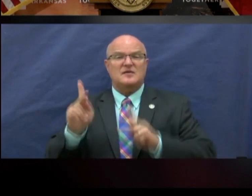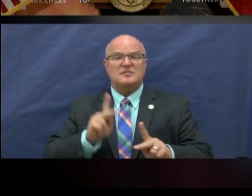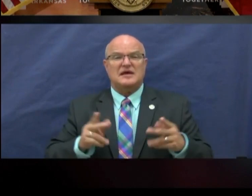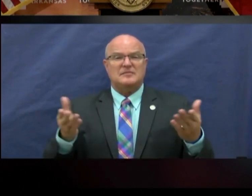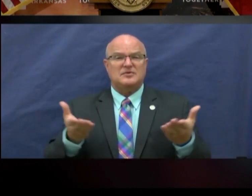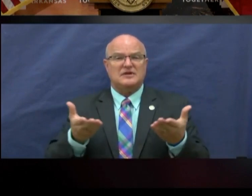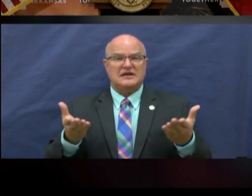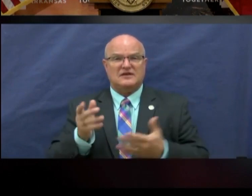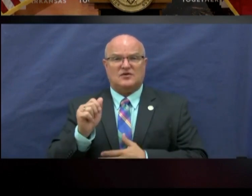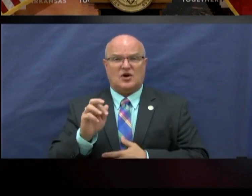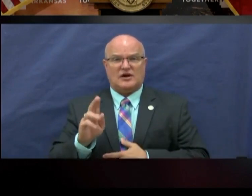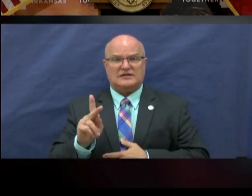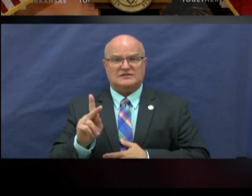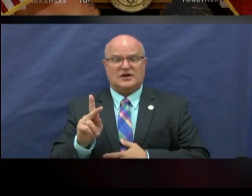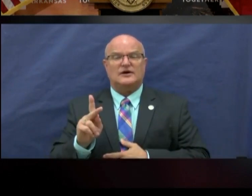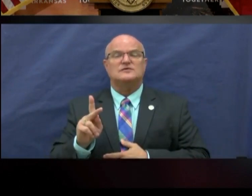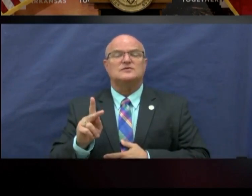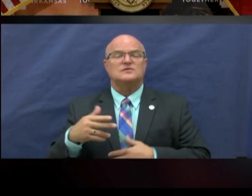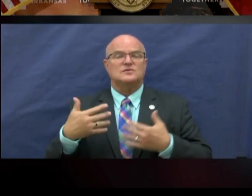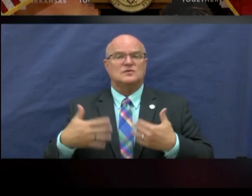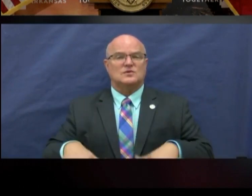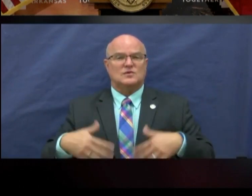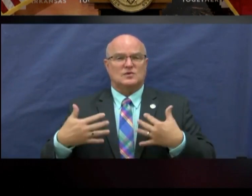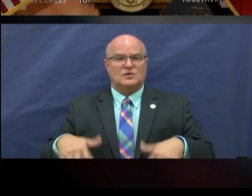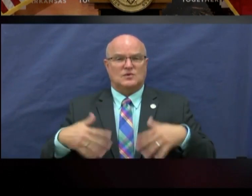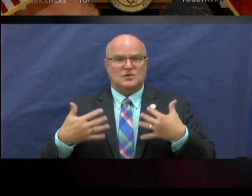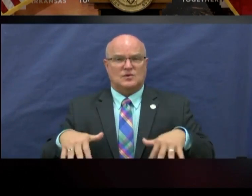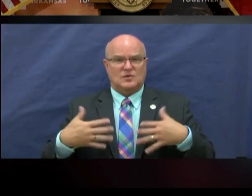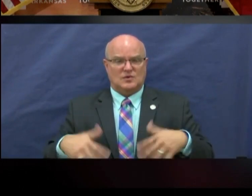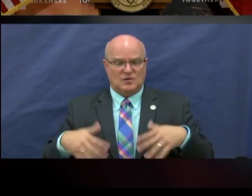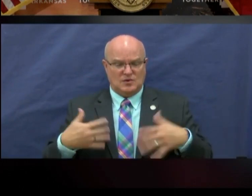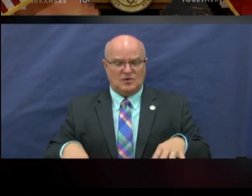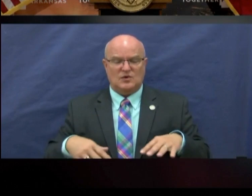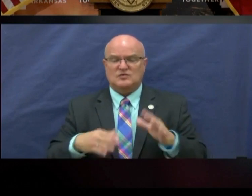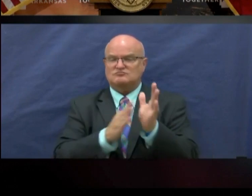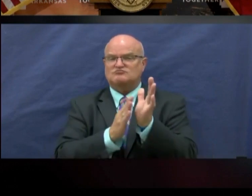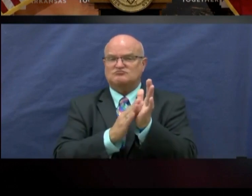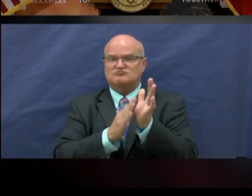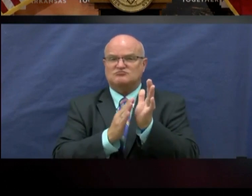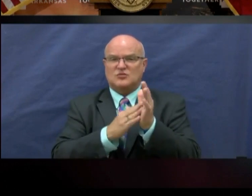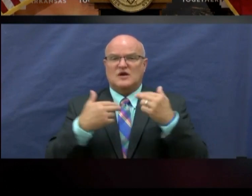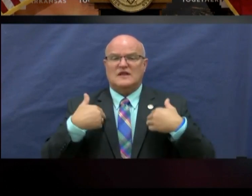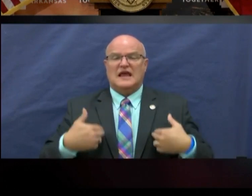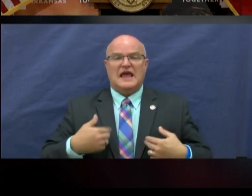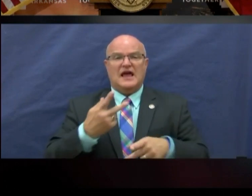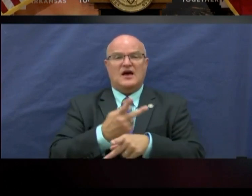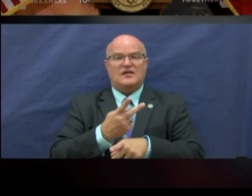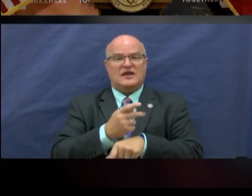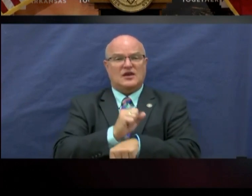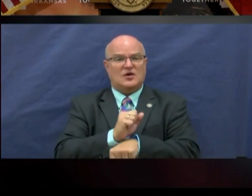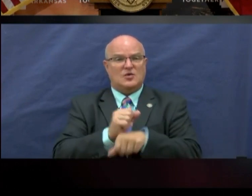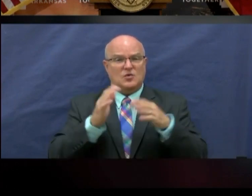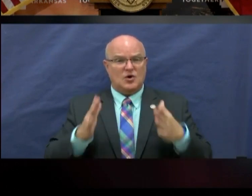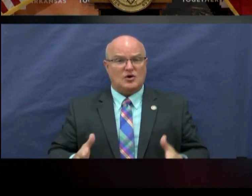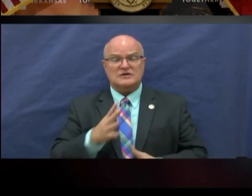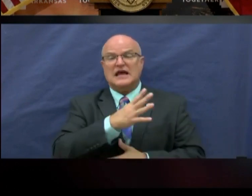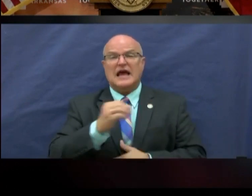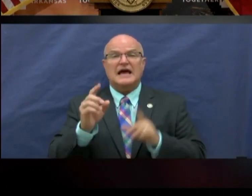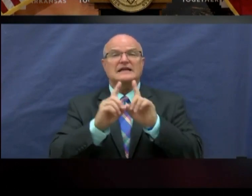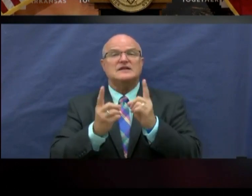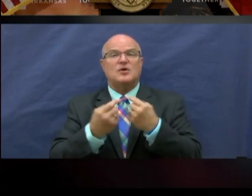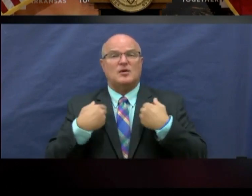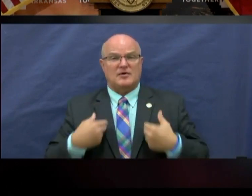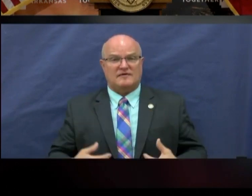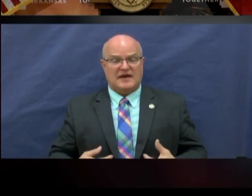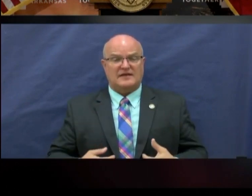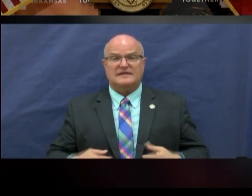population this month. That is applaud to our healthcare workers and our Department of Health and